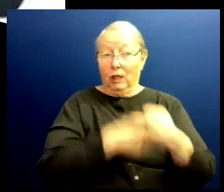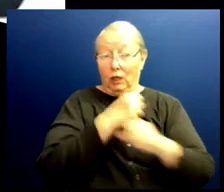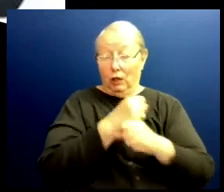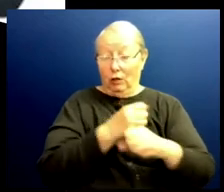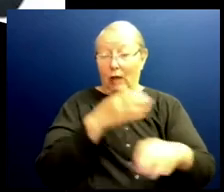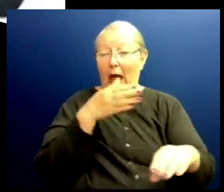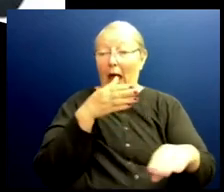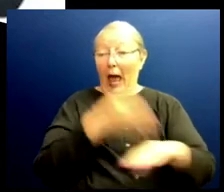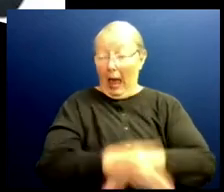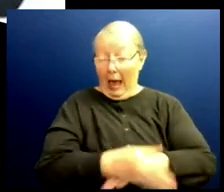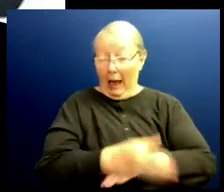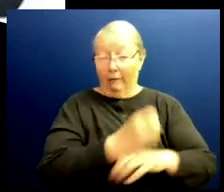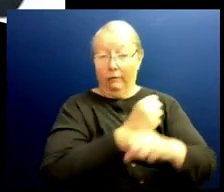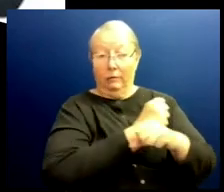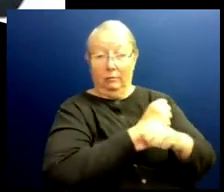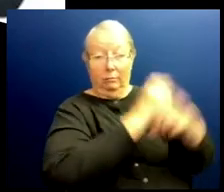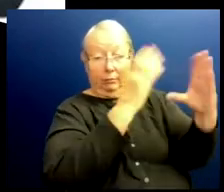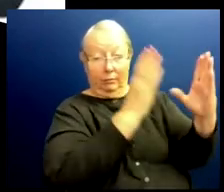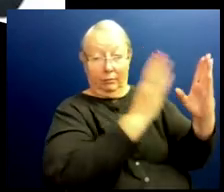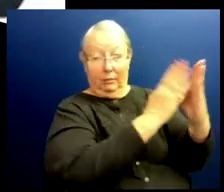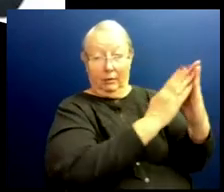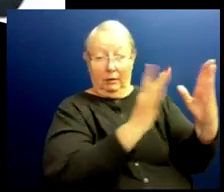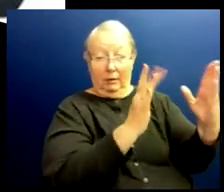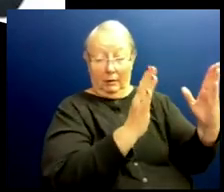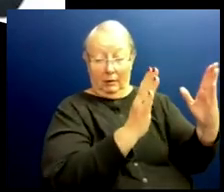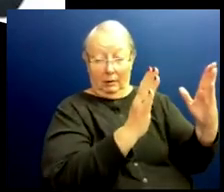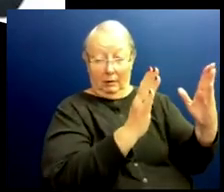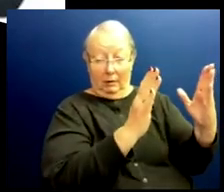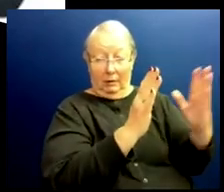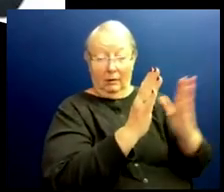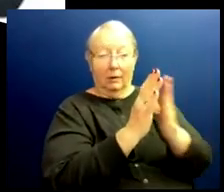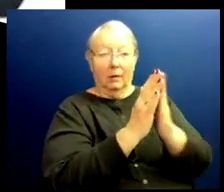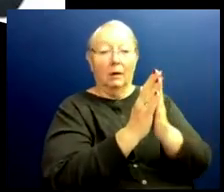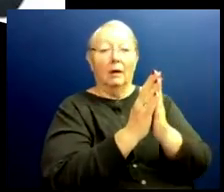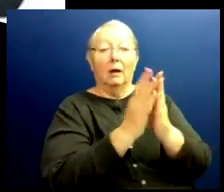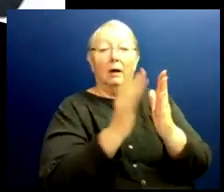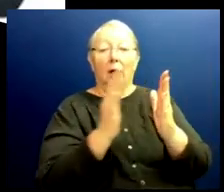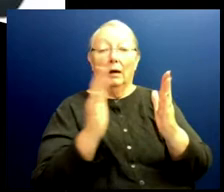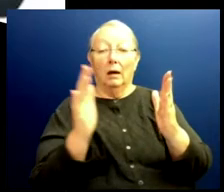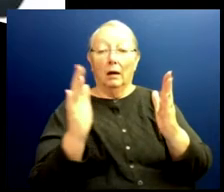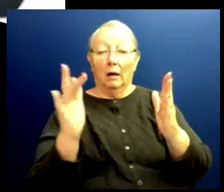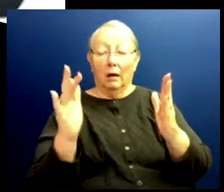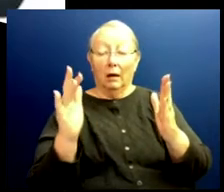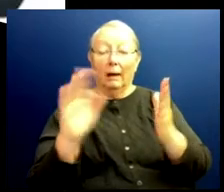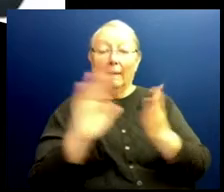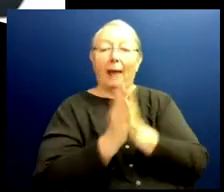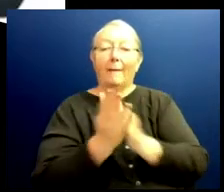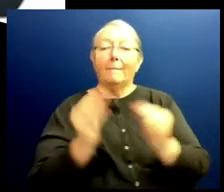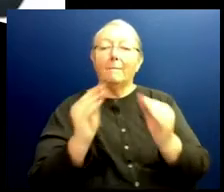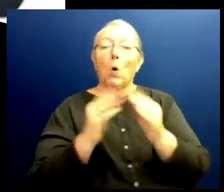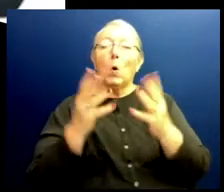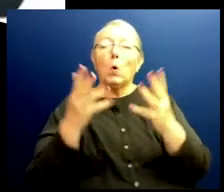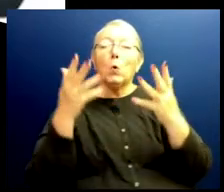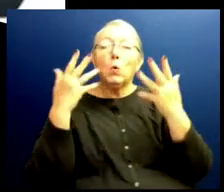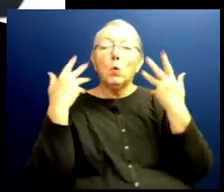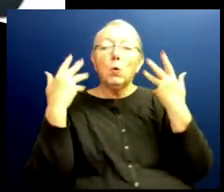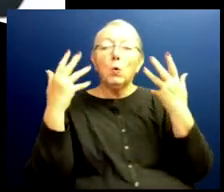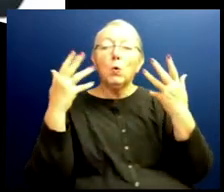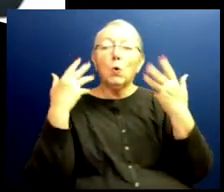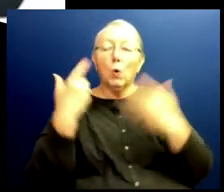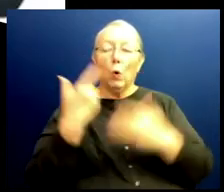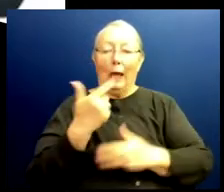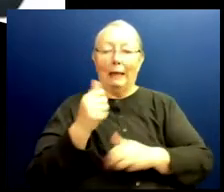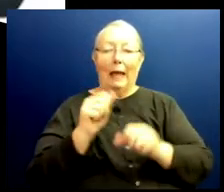here where the expansion has cooled off, because an expanding gas always cools. So the universe has cooled off, and then